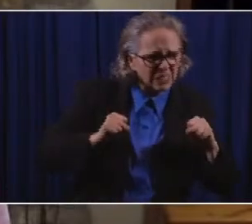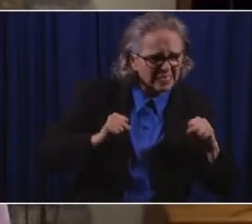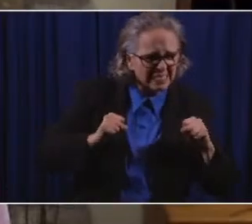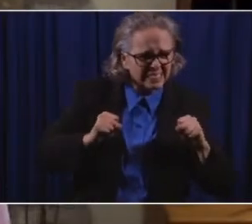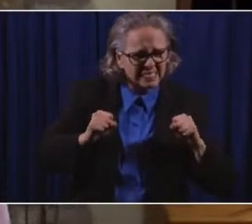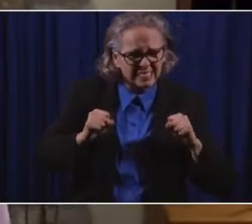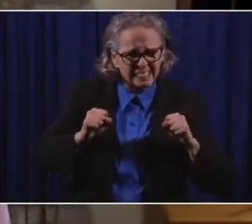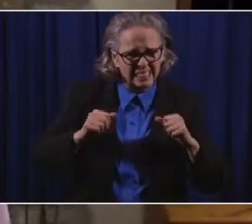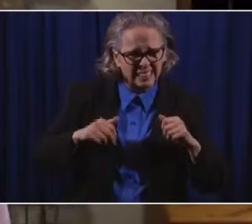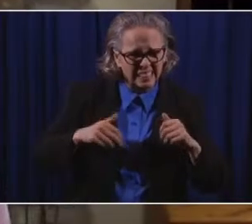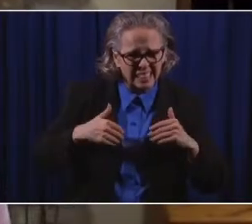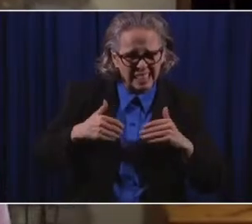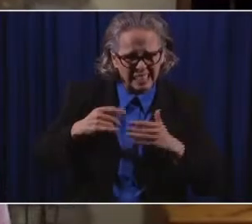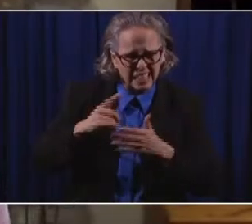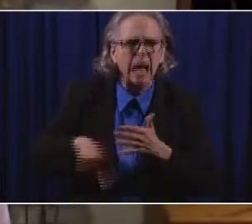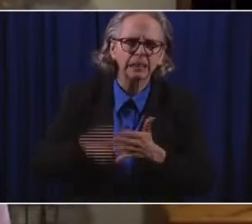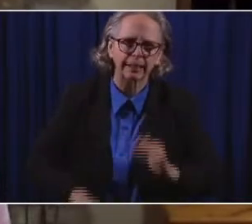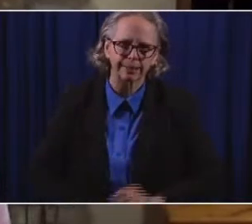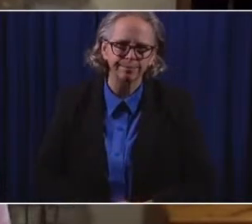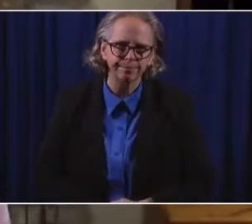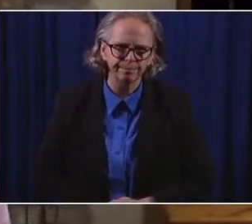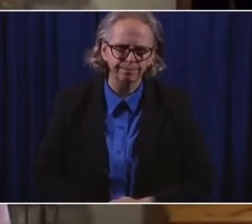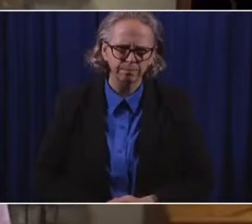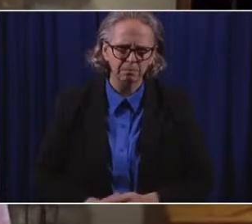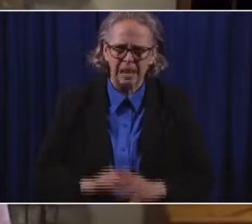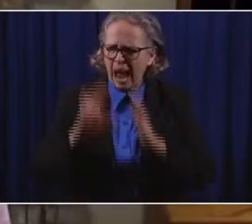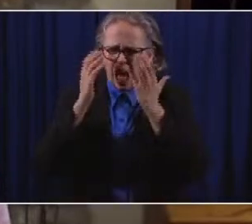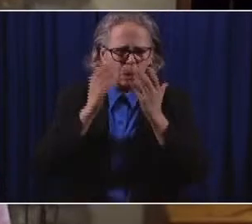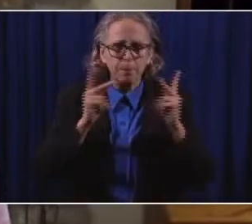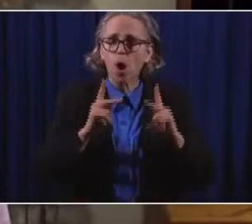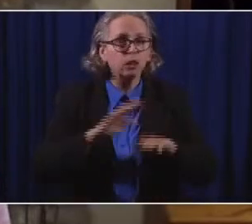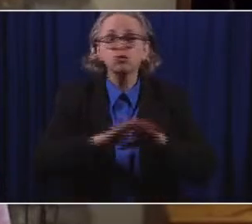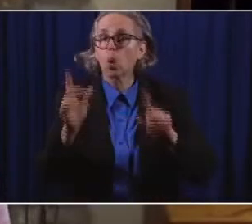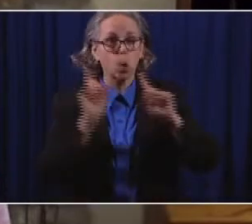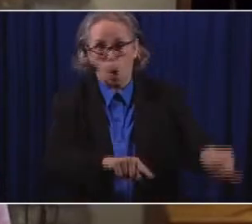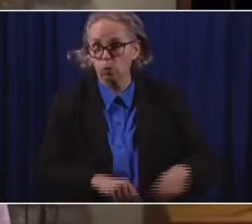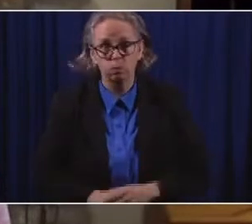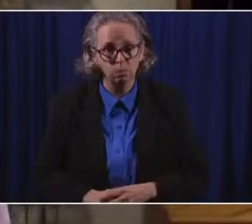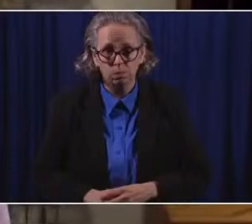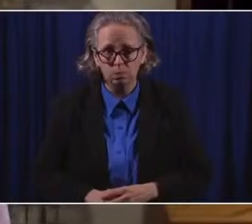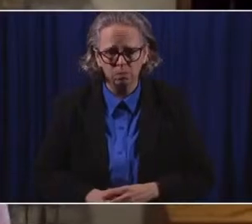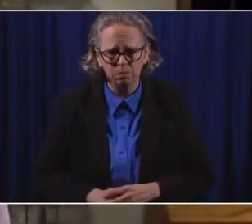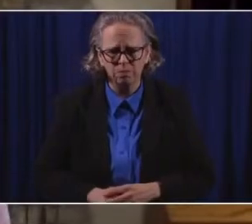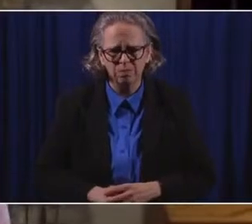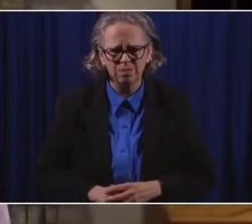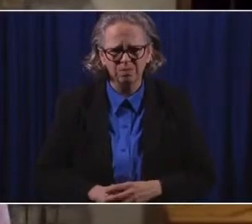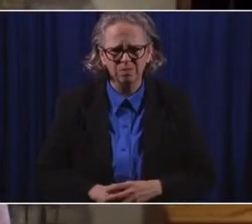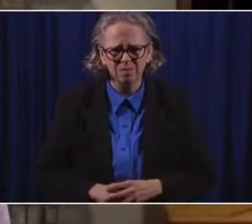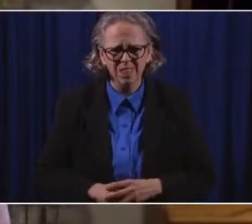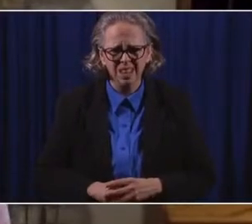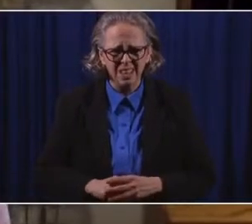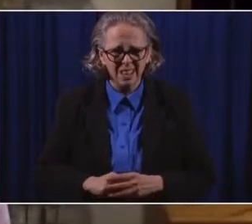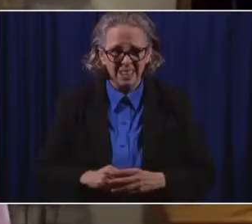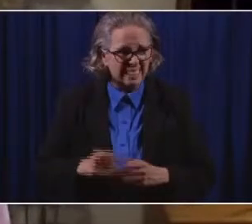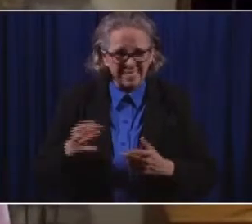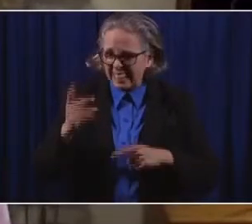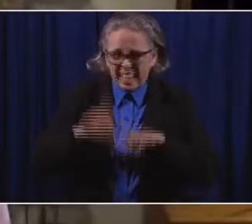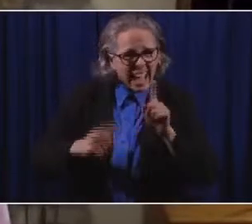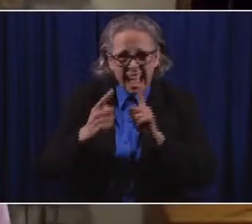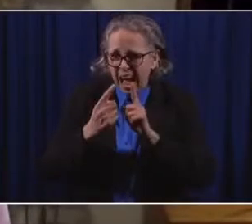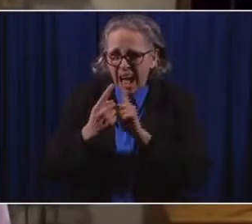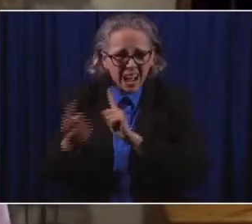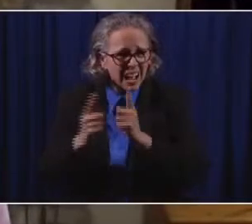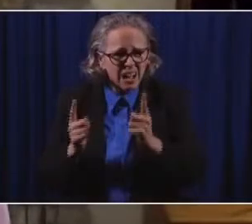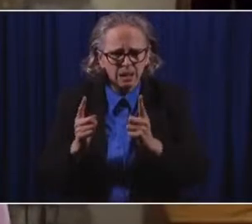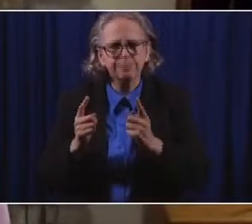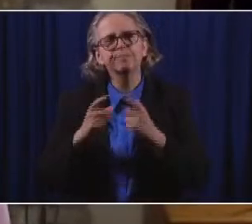to Halloween parties. 3, wear masks inside and outside when you cannot social distance. Above the nose,